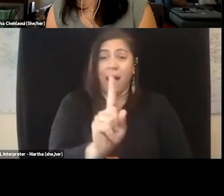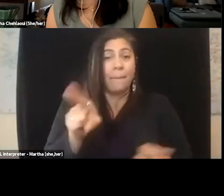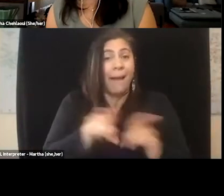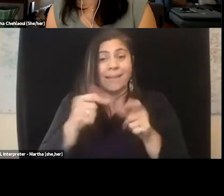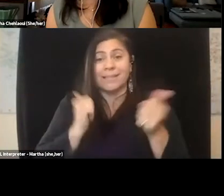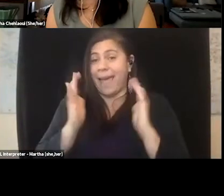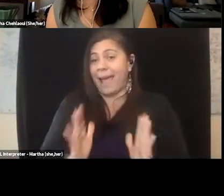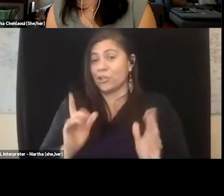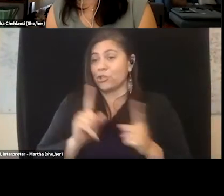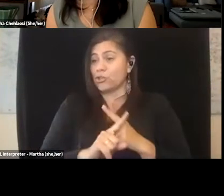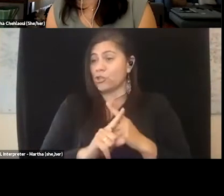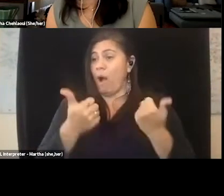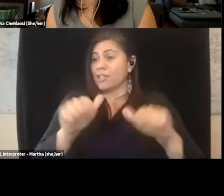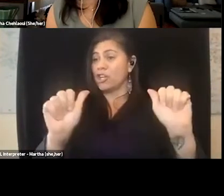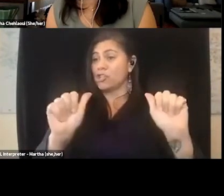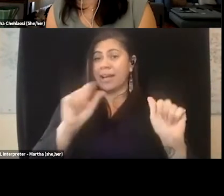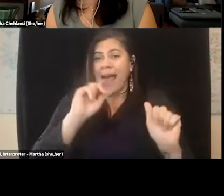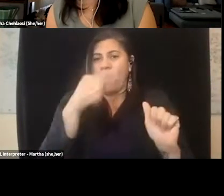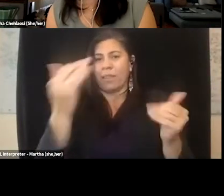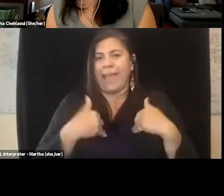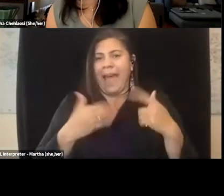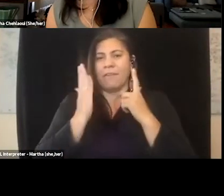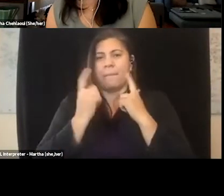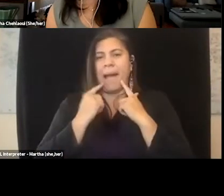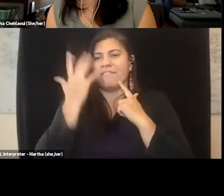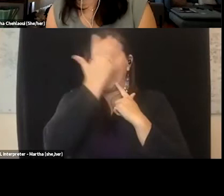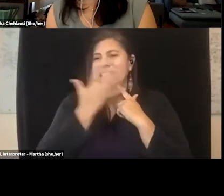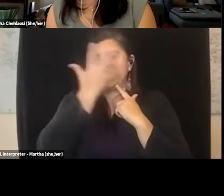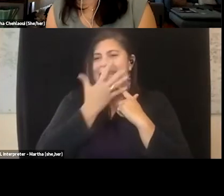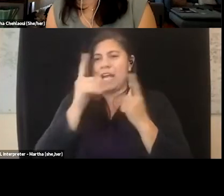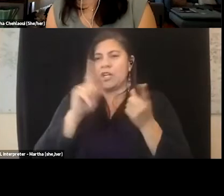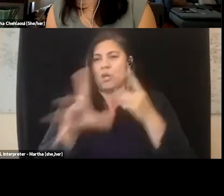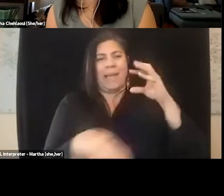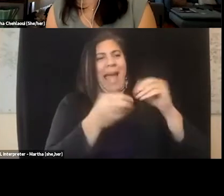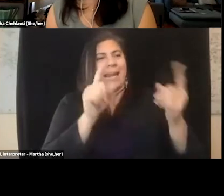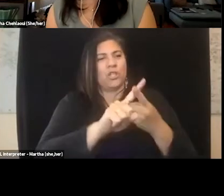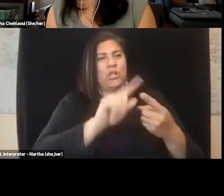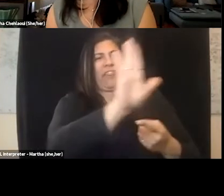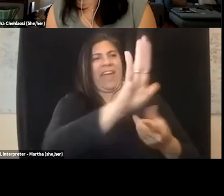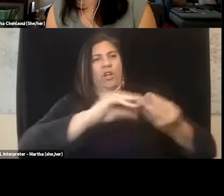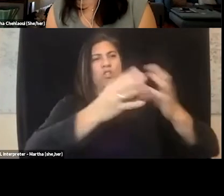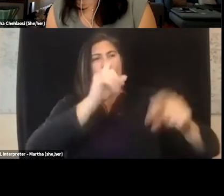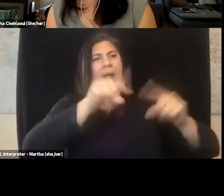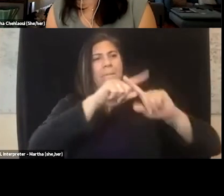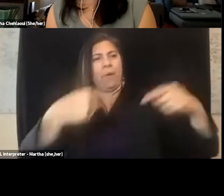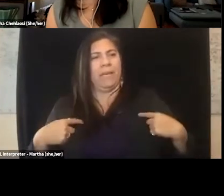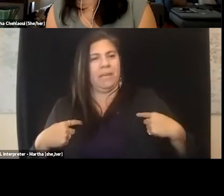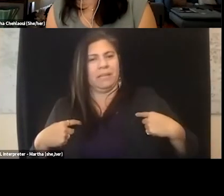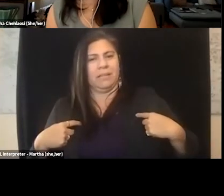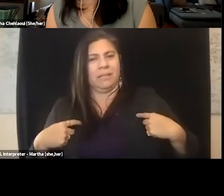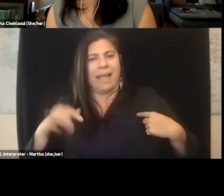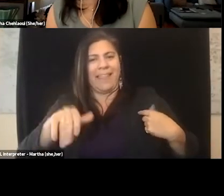very little left. You just have your face to put on the narrative that's been chosen for you. And that's how we have to